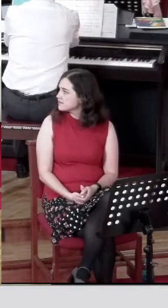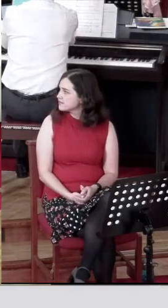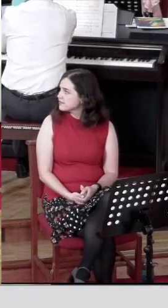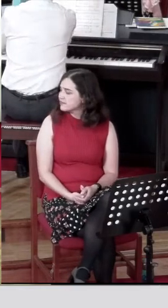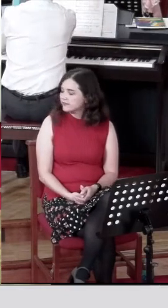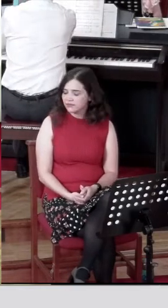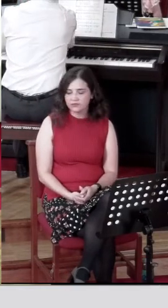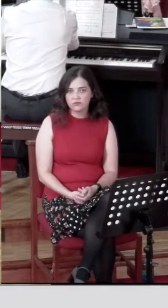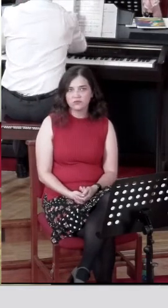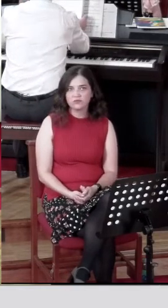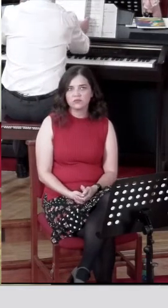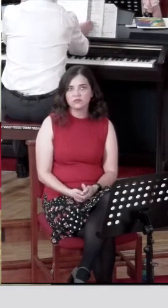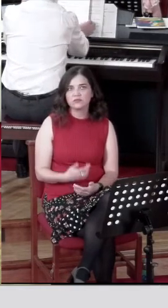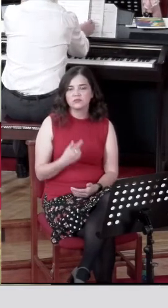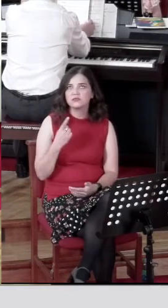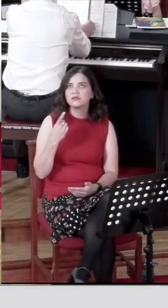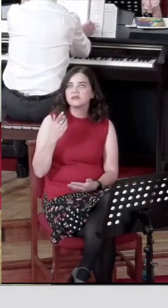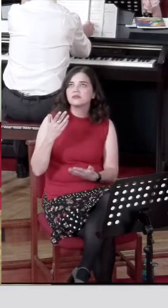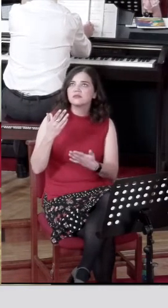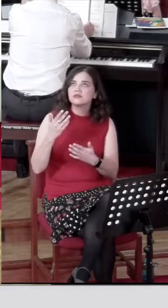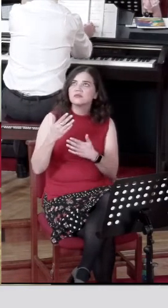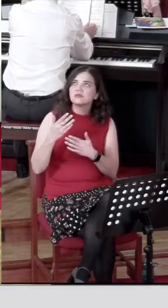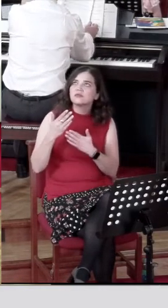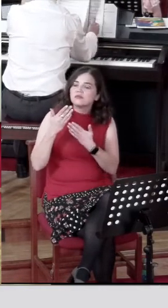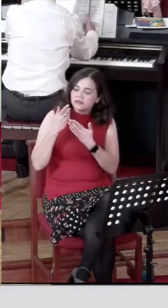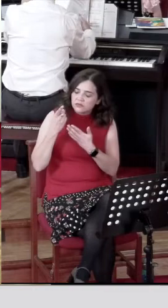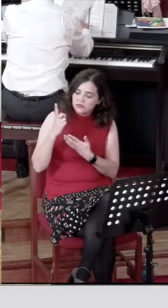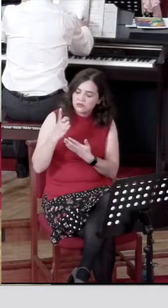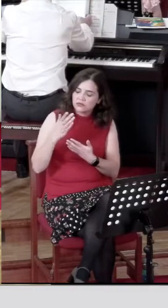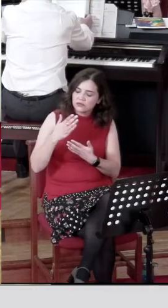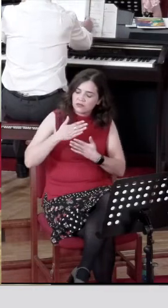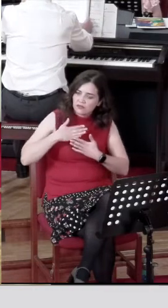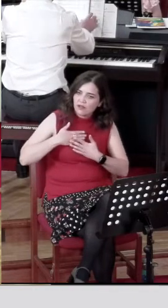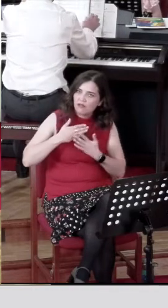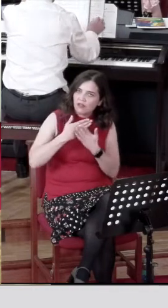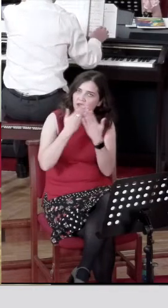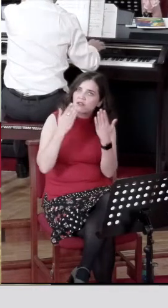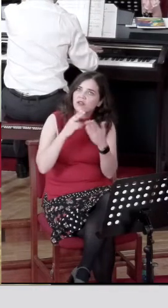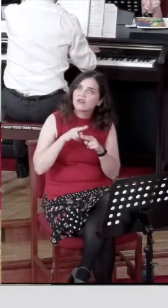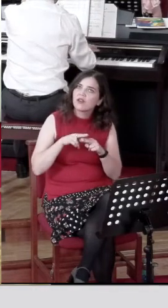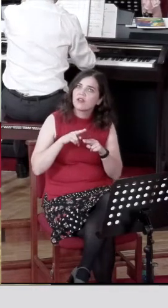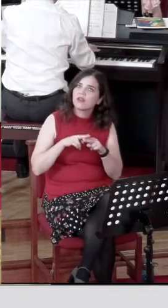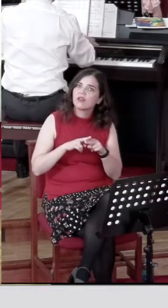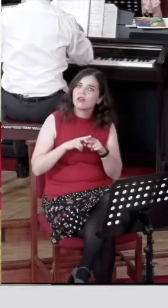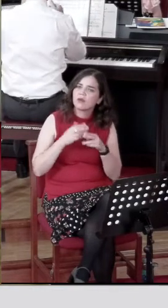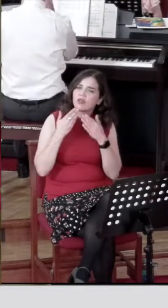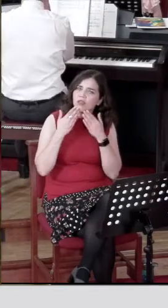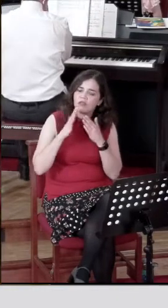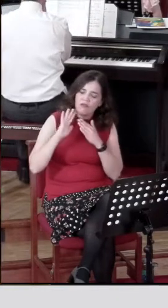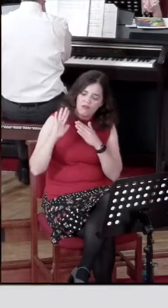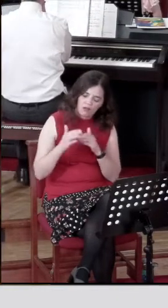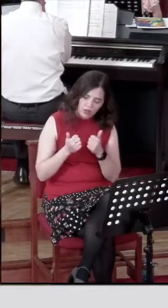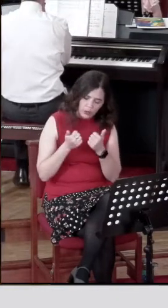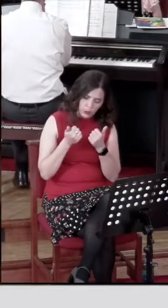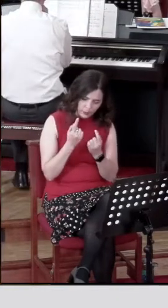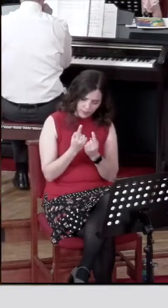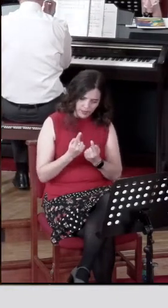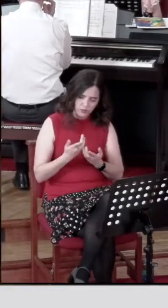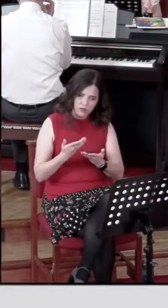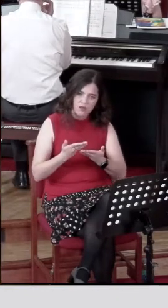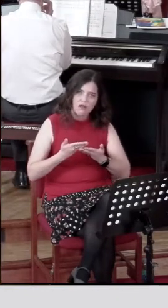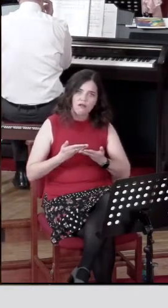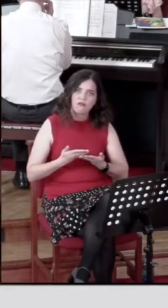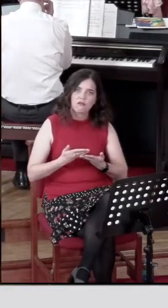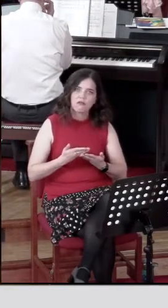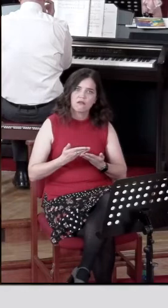Our gracious God, our loving Heavenly Father, we thank you for every good thing that we have, for your mercies that are new